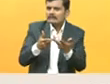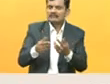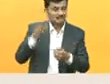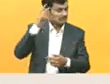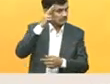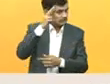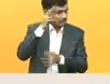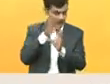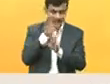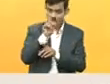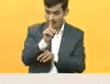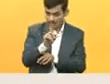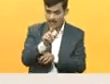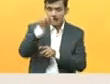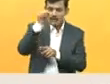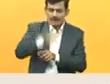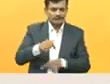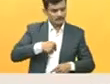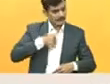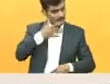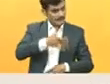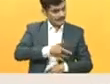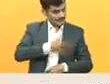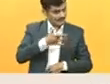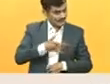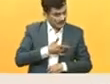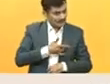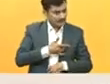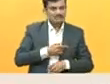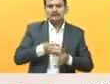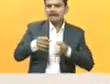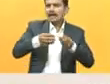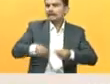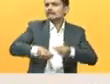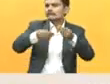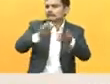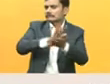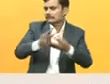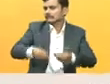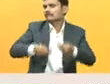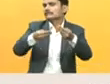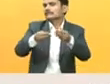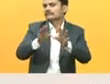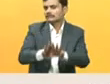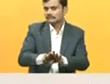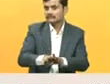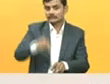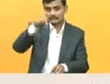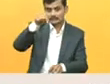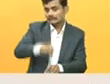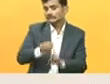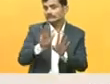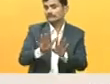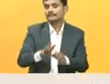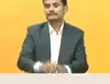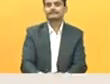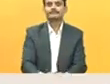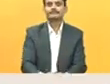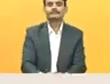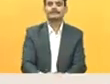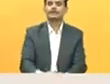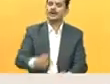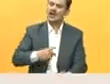doubt. But my fear, which I must express clearly, is this.